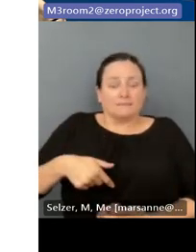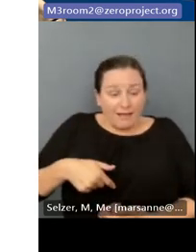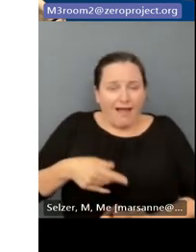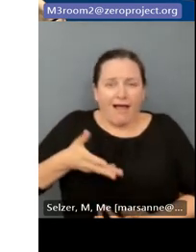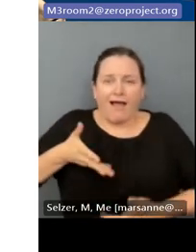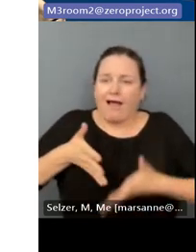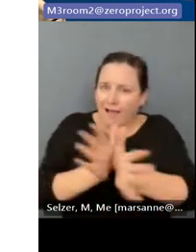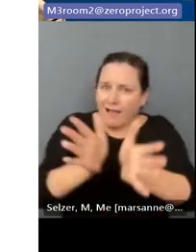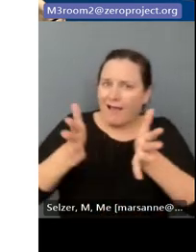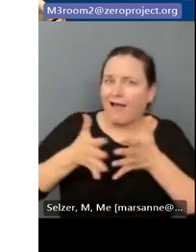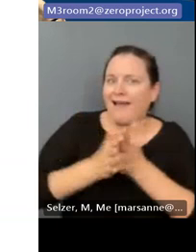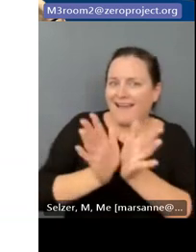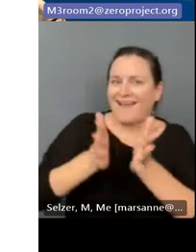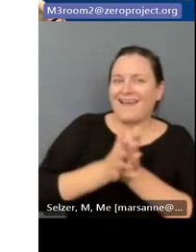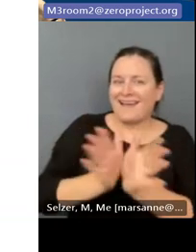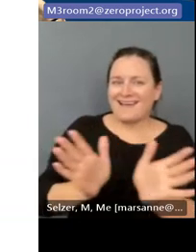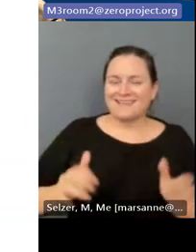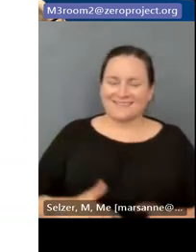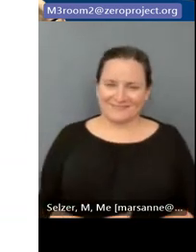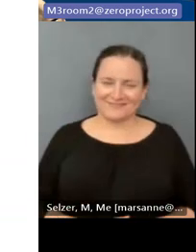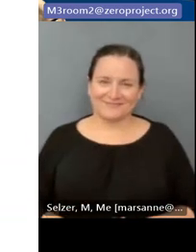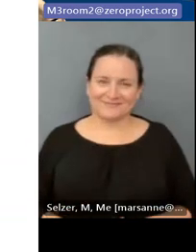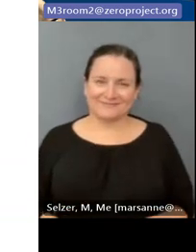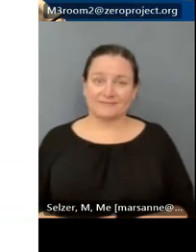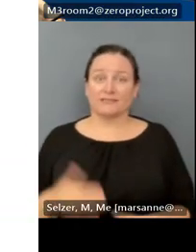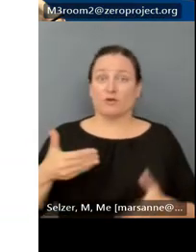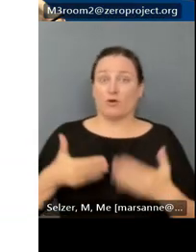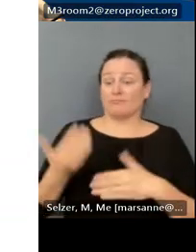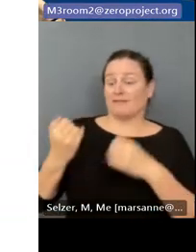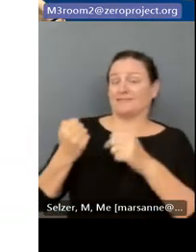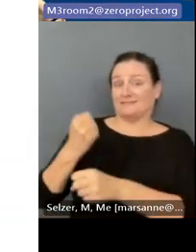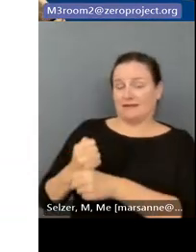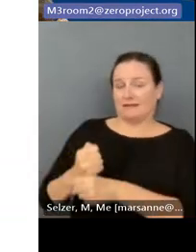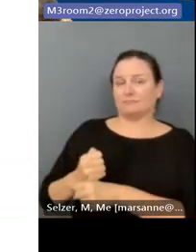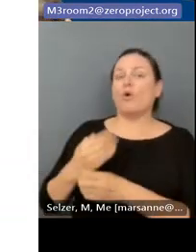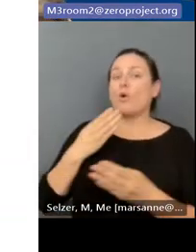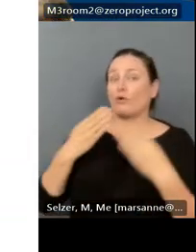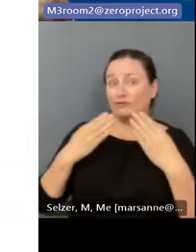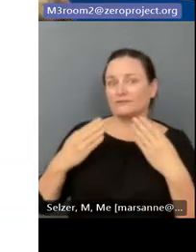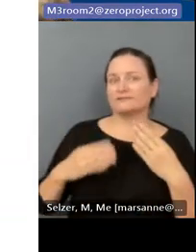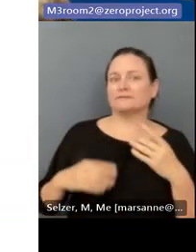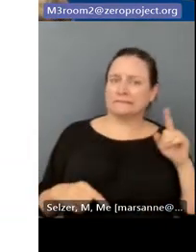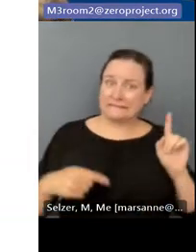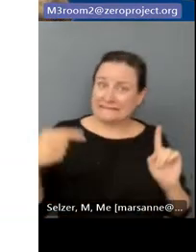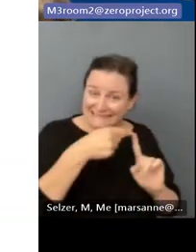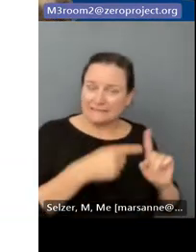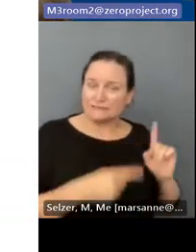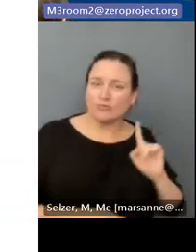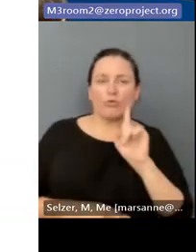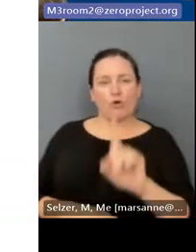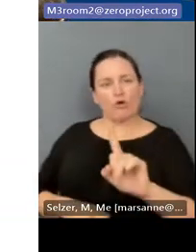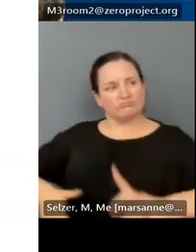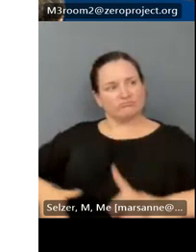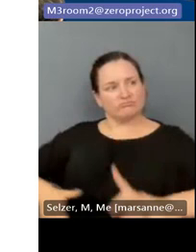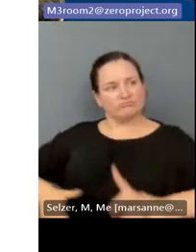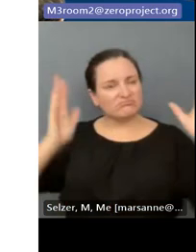at the BVS National Conference held at Gujarat. And trust me, the entire